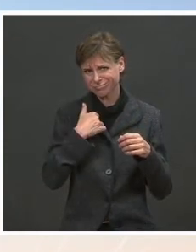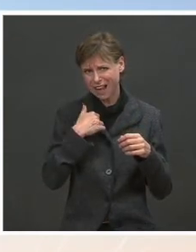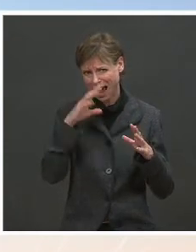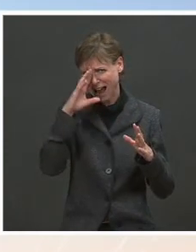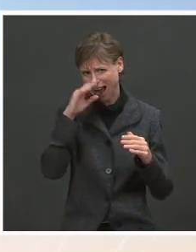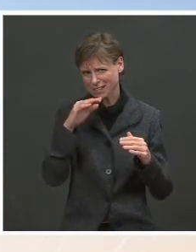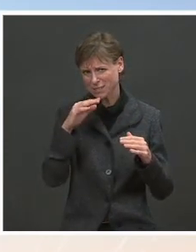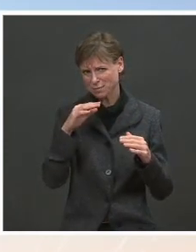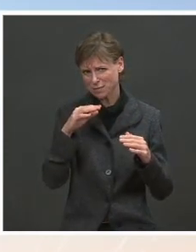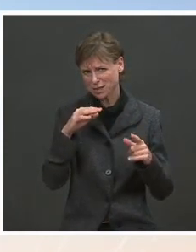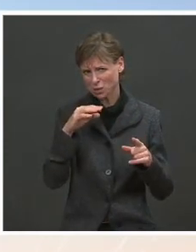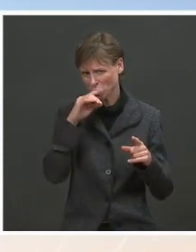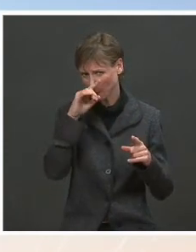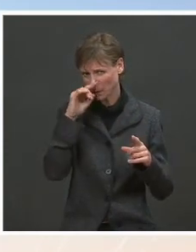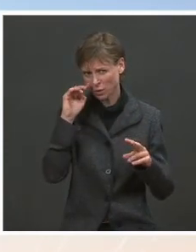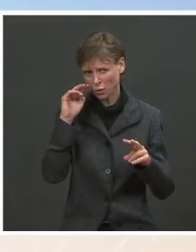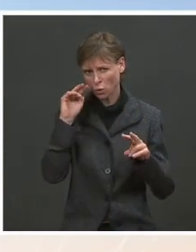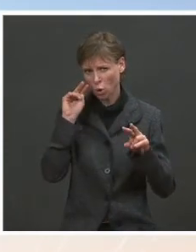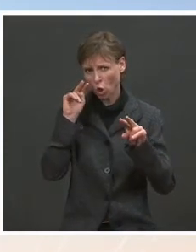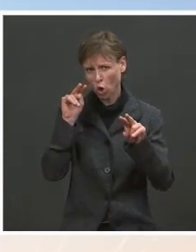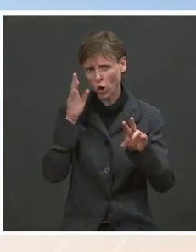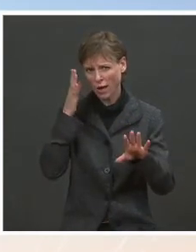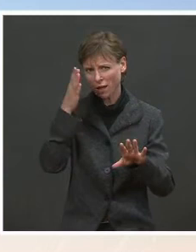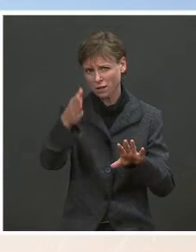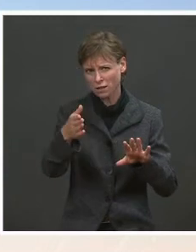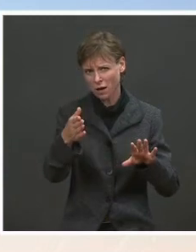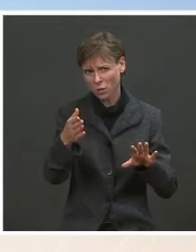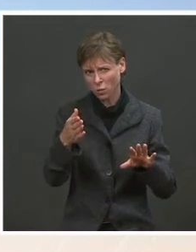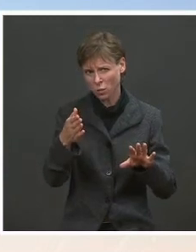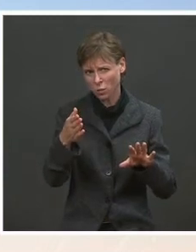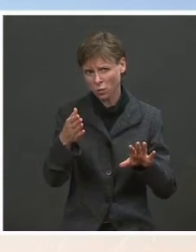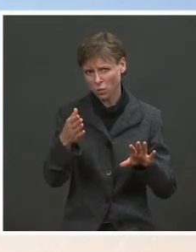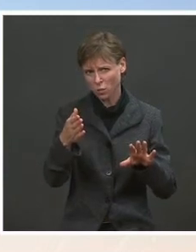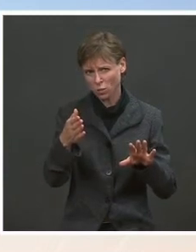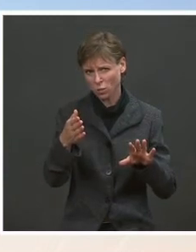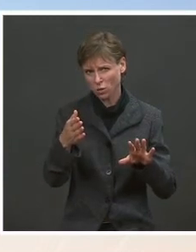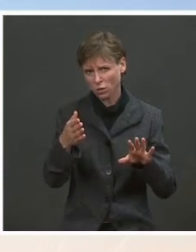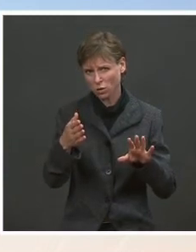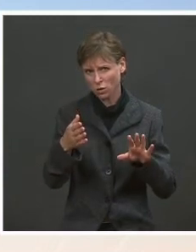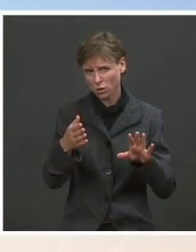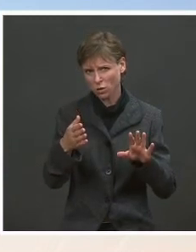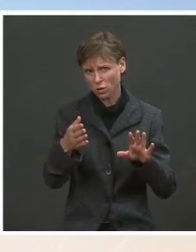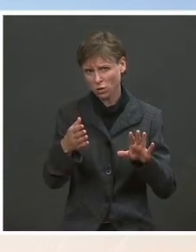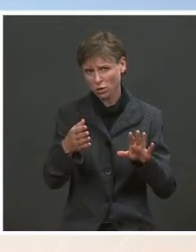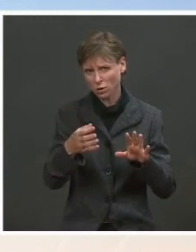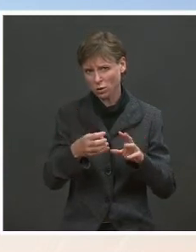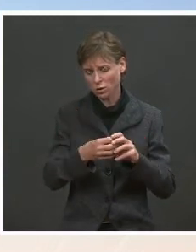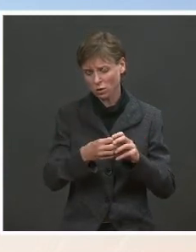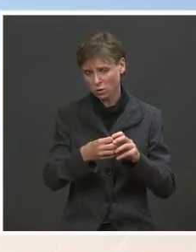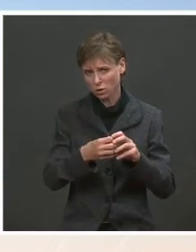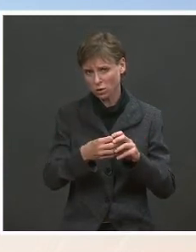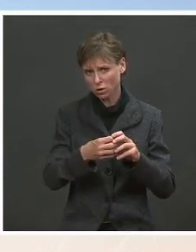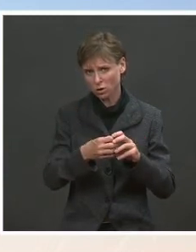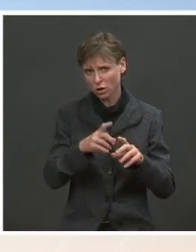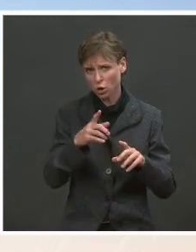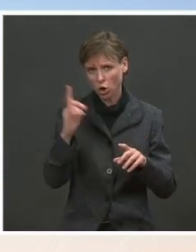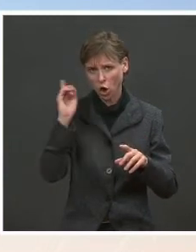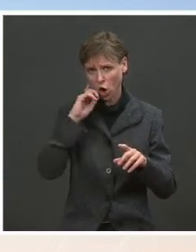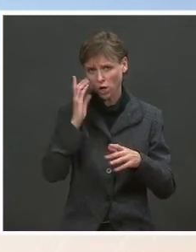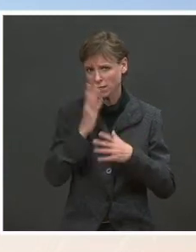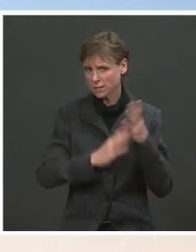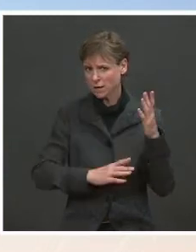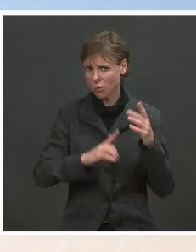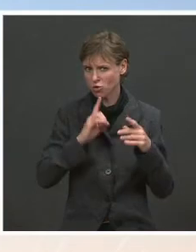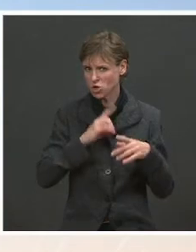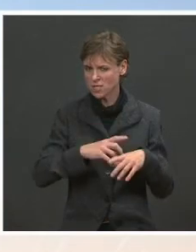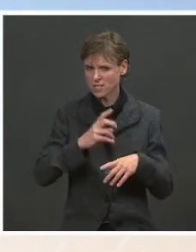cooking up some sanctions down the road, and we've got a review and whatnot, and we've heard some sharp language from the president. But it seems like